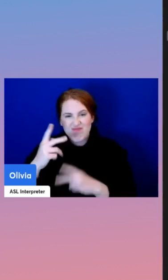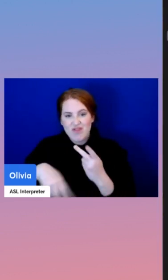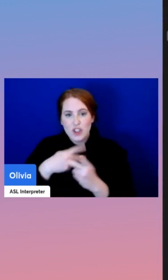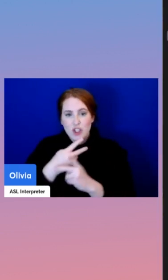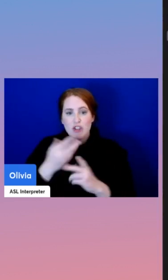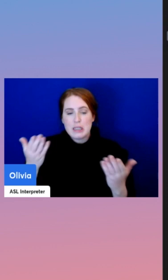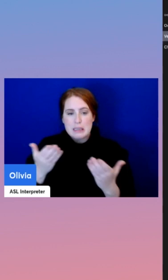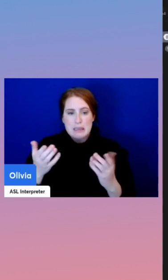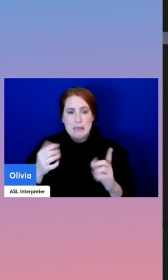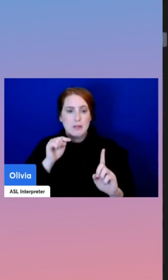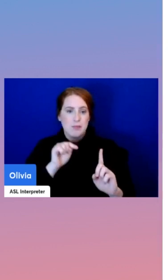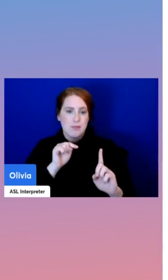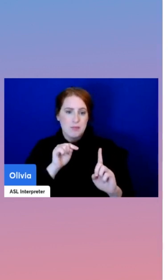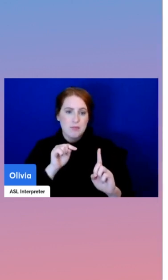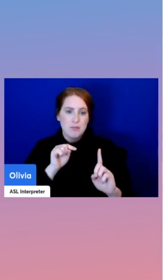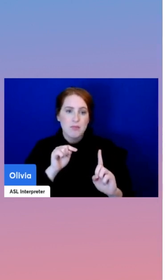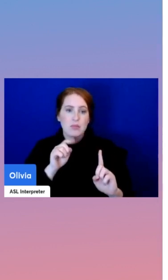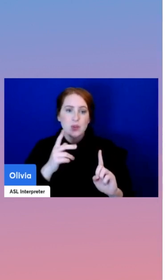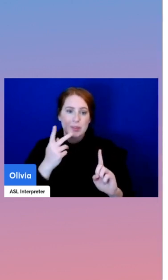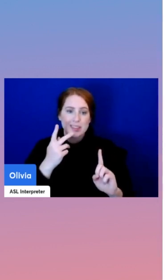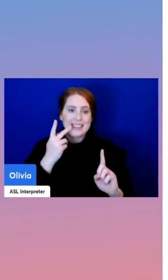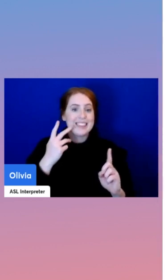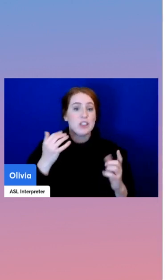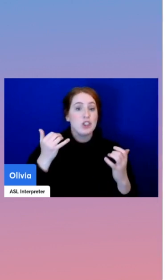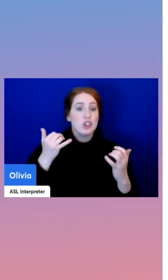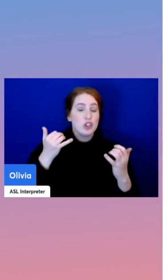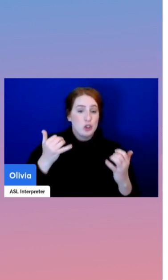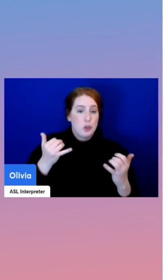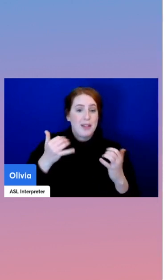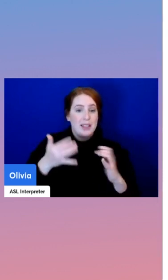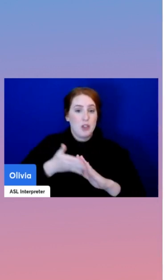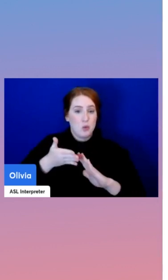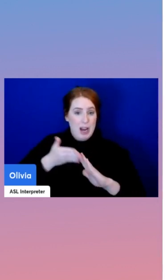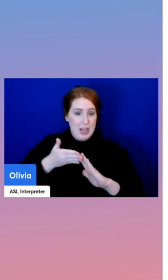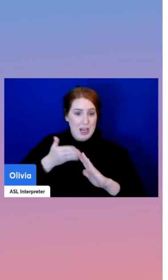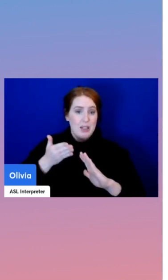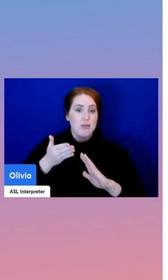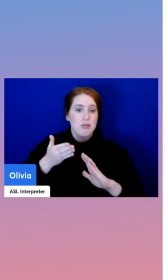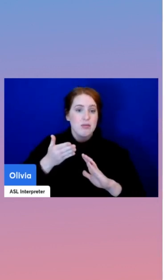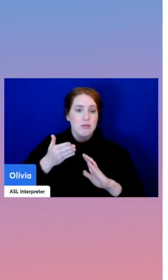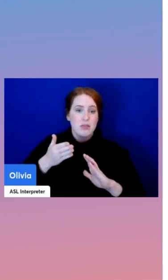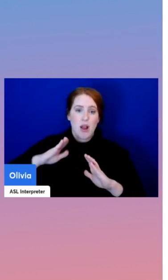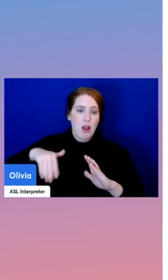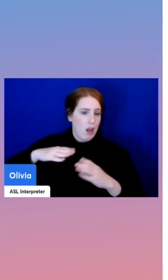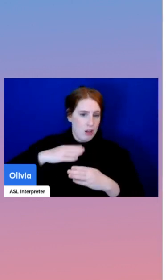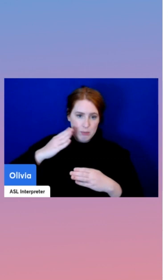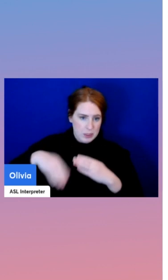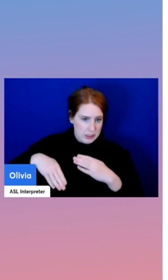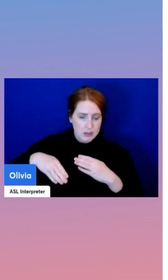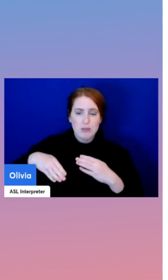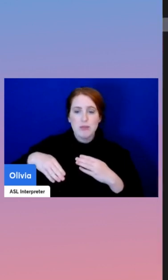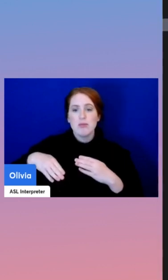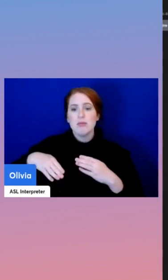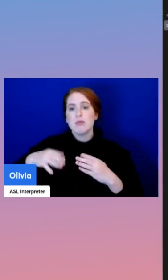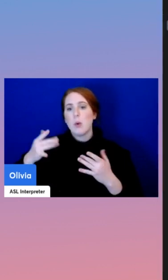you will see that there is a currently running execution, which is incomplete, and it's waiting for the build to finish in order